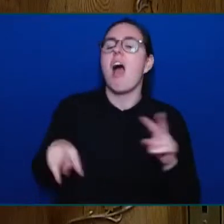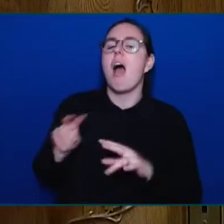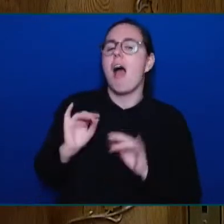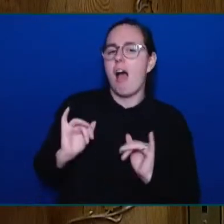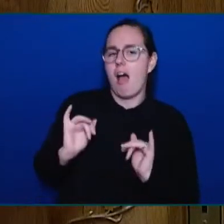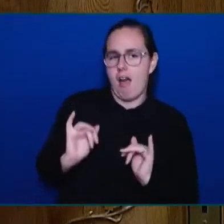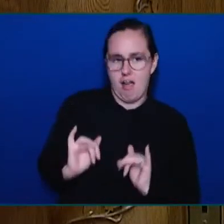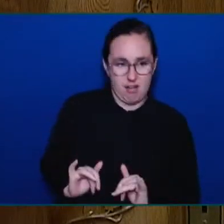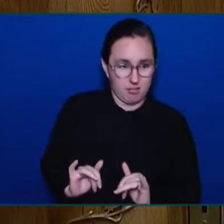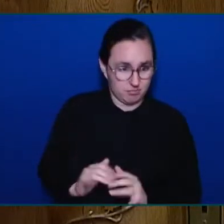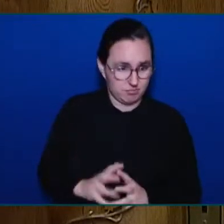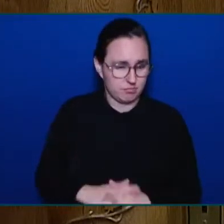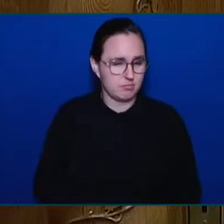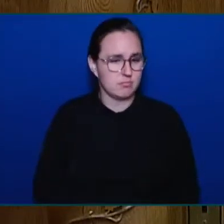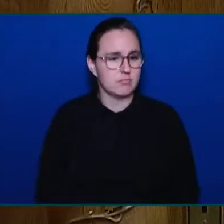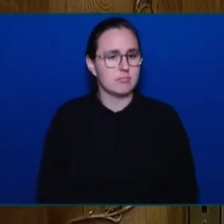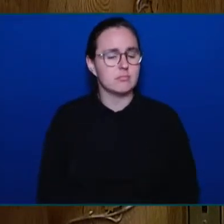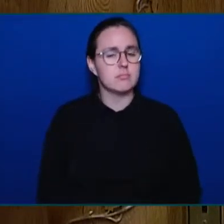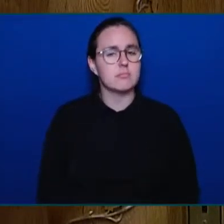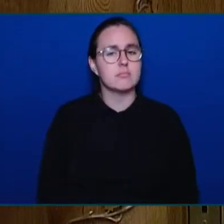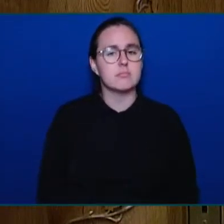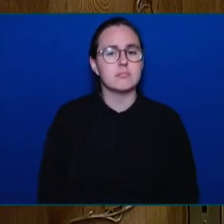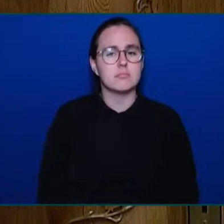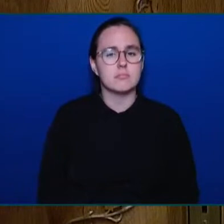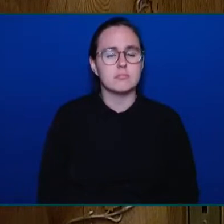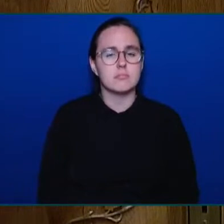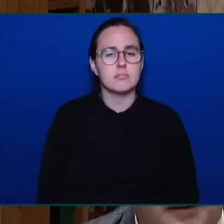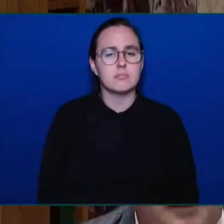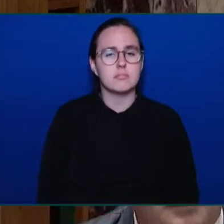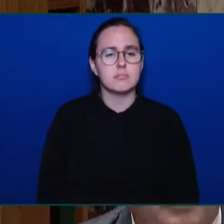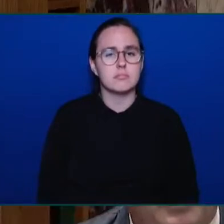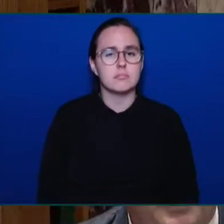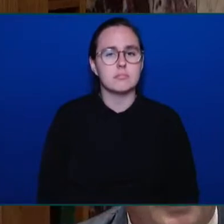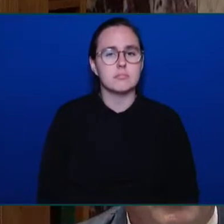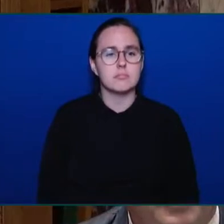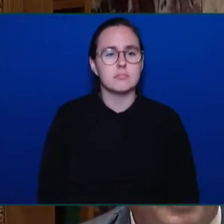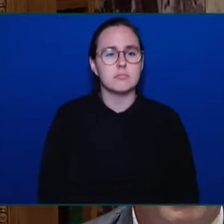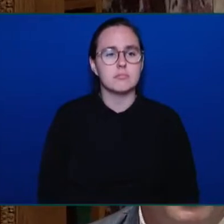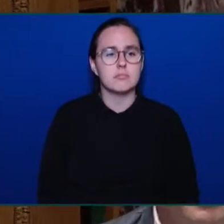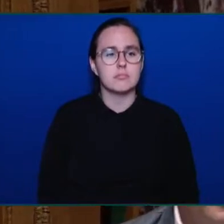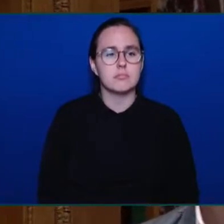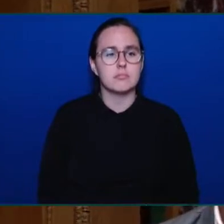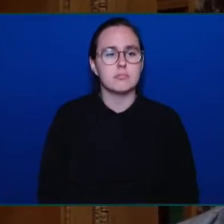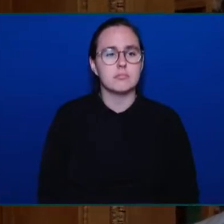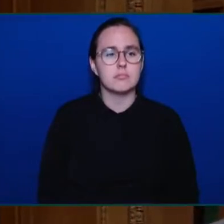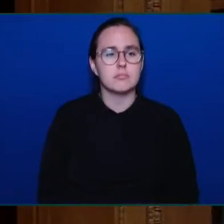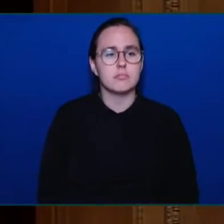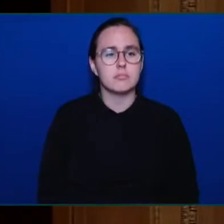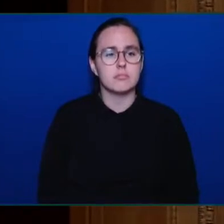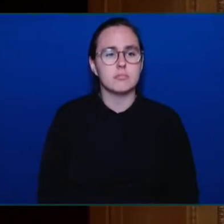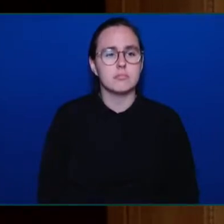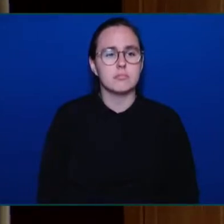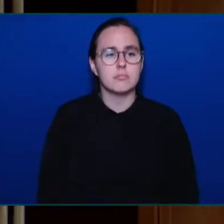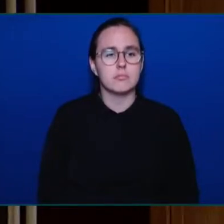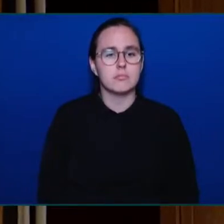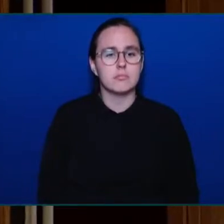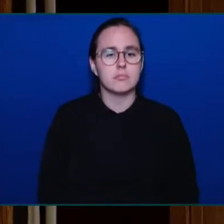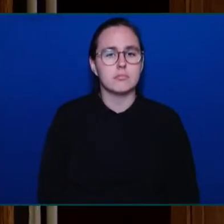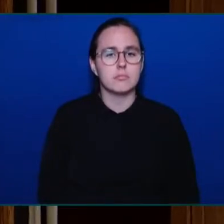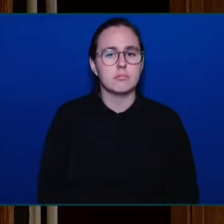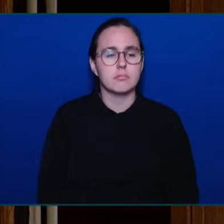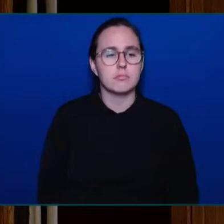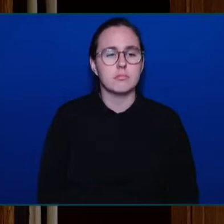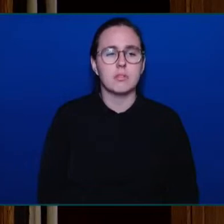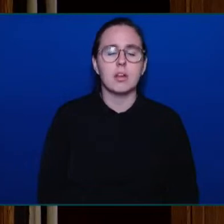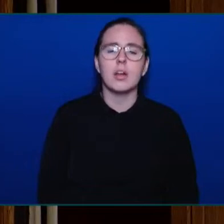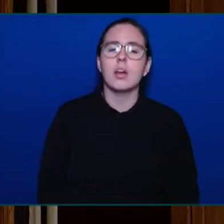Member for Abbotsford West. Thanks, Honourable Chair. What we have and what the government seems to refuse to want